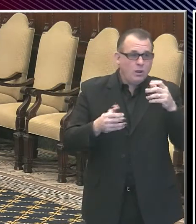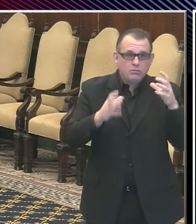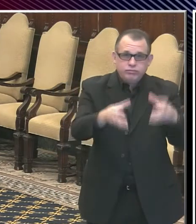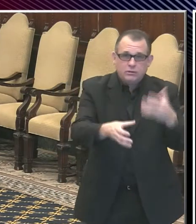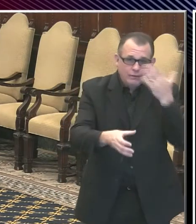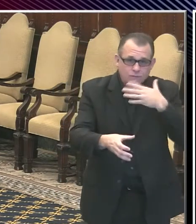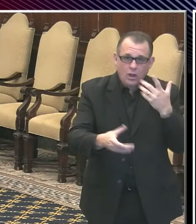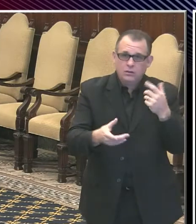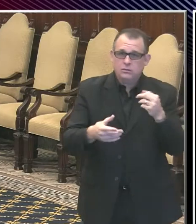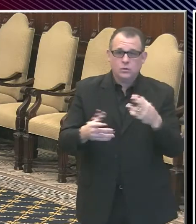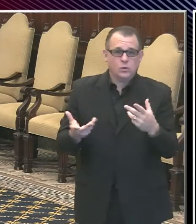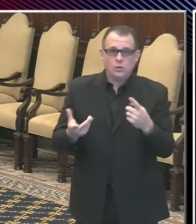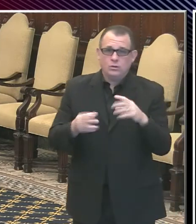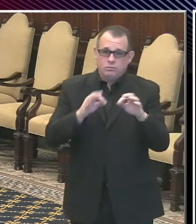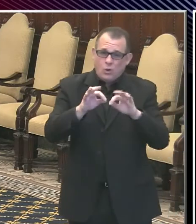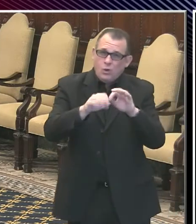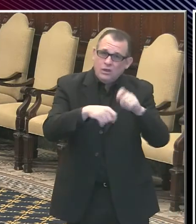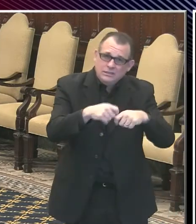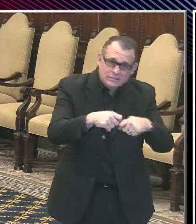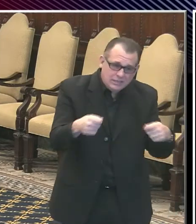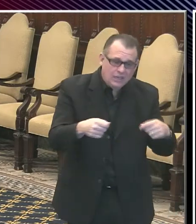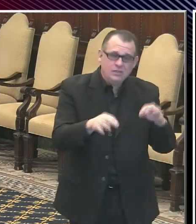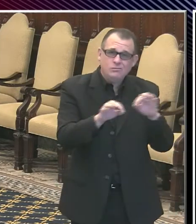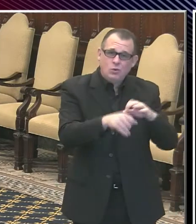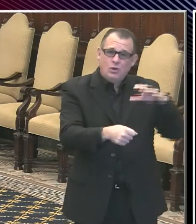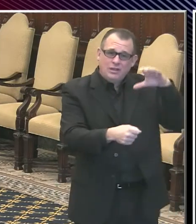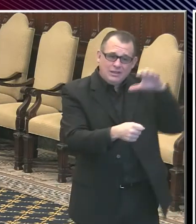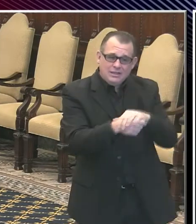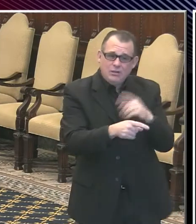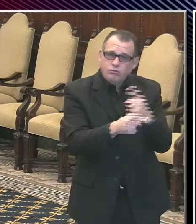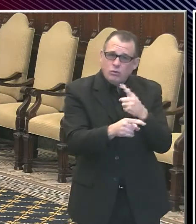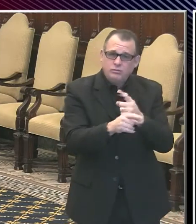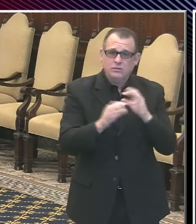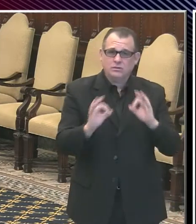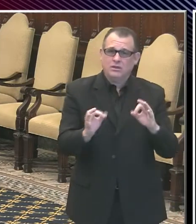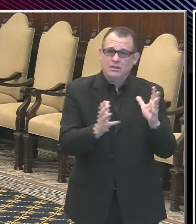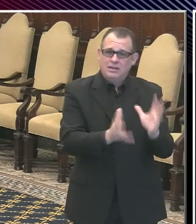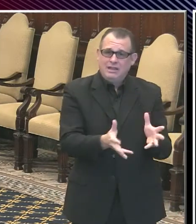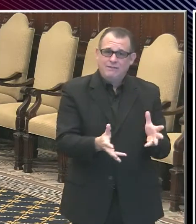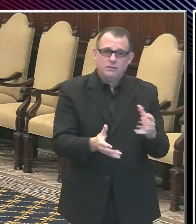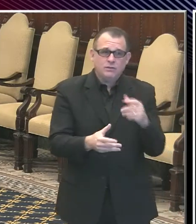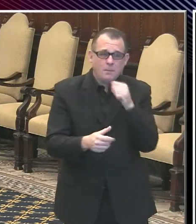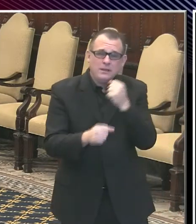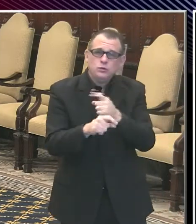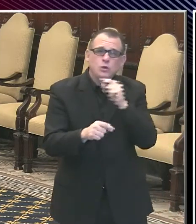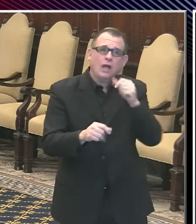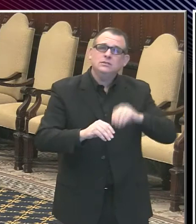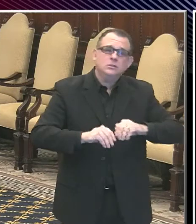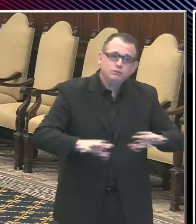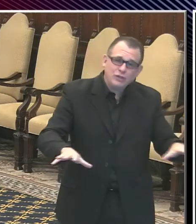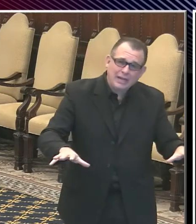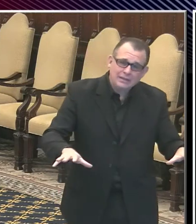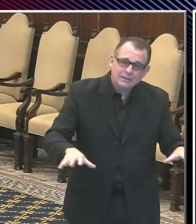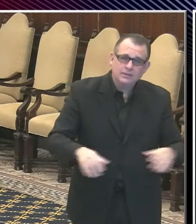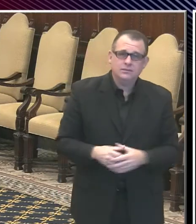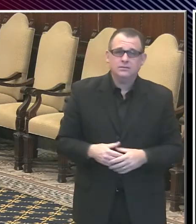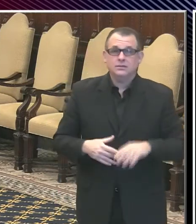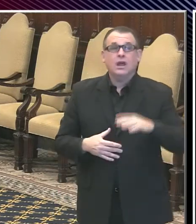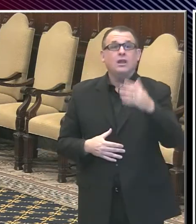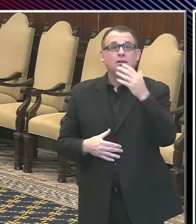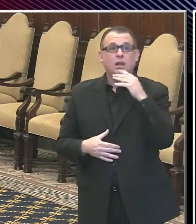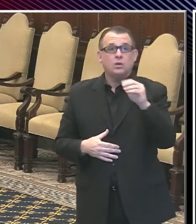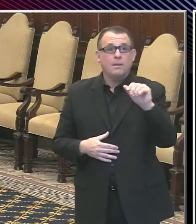stay secured until until the sanitation workers get it. Okay, thank you. Right. Mike, if I may. Thank you, Max. Okay. All